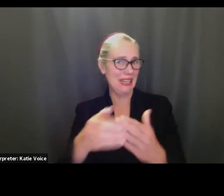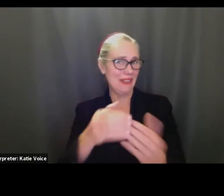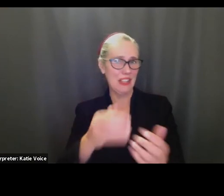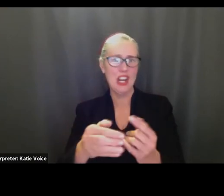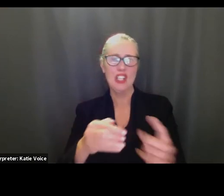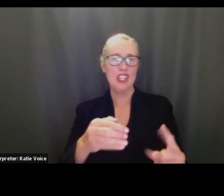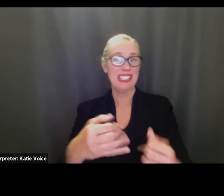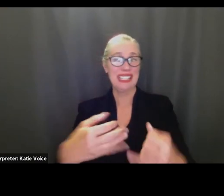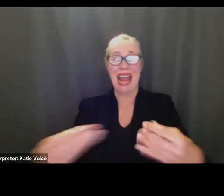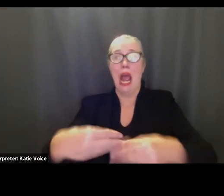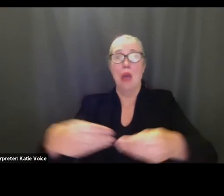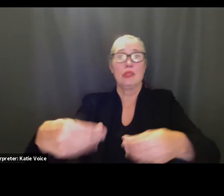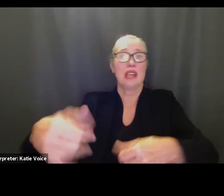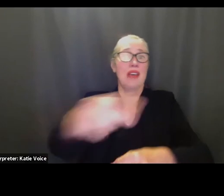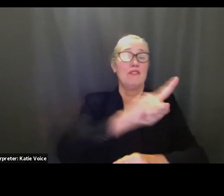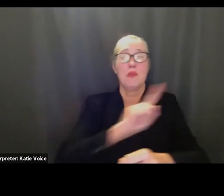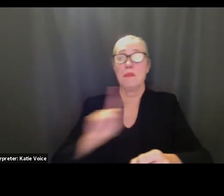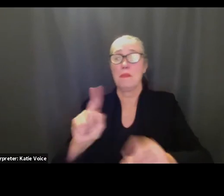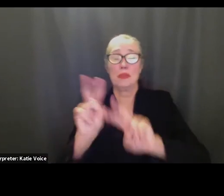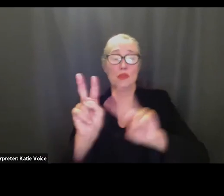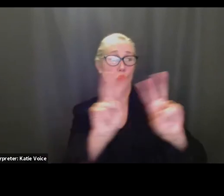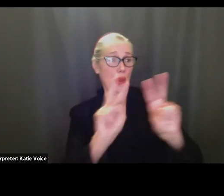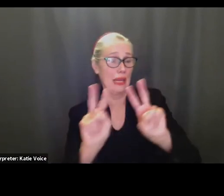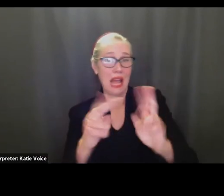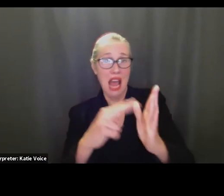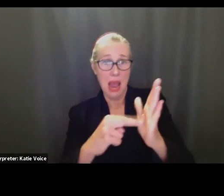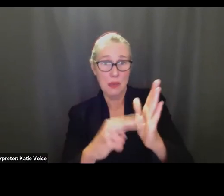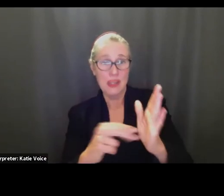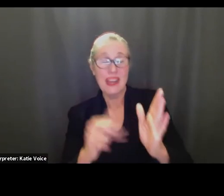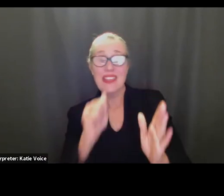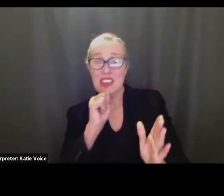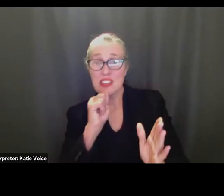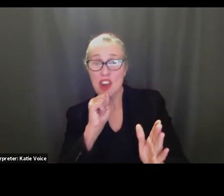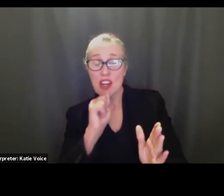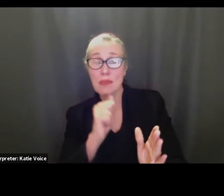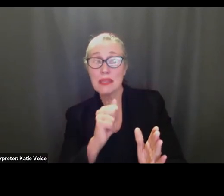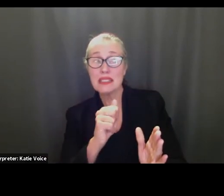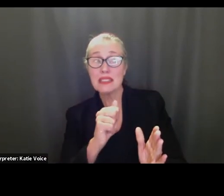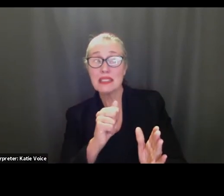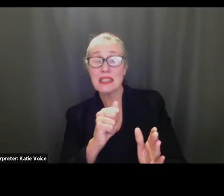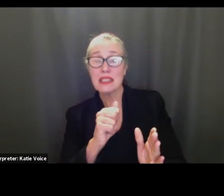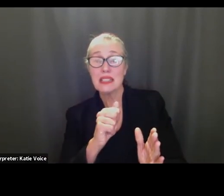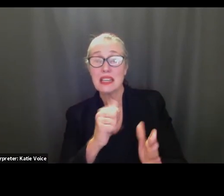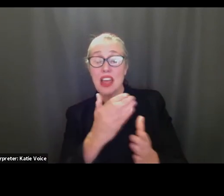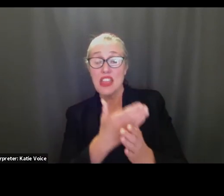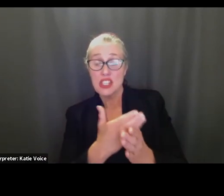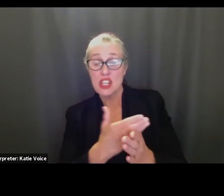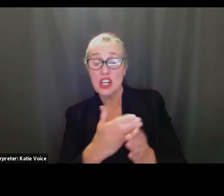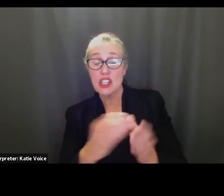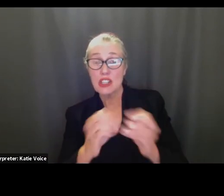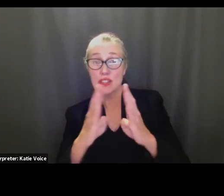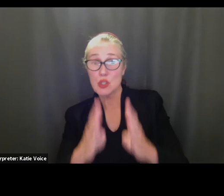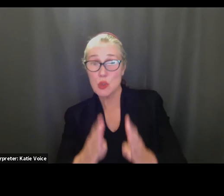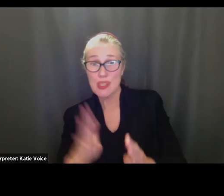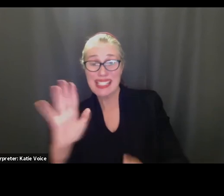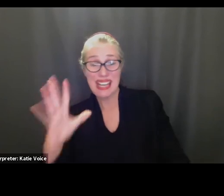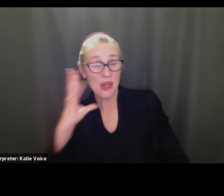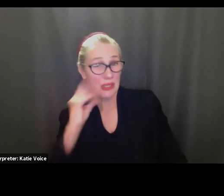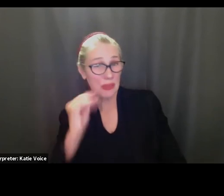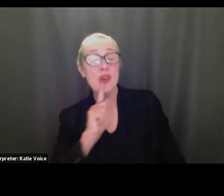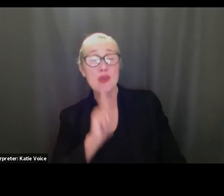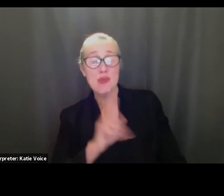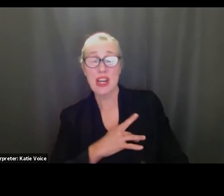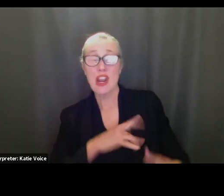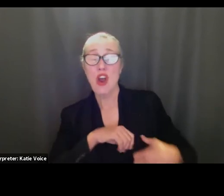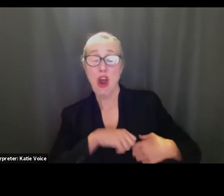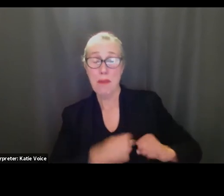outside i have been reading the anonymous shares of experiences of students and they are truly heartbreaking